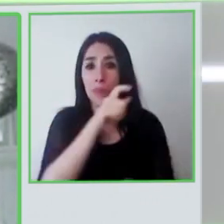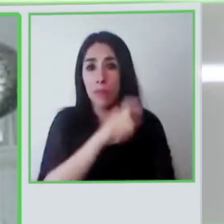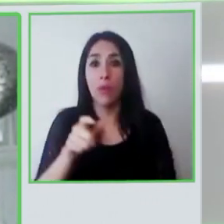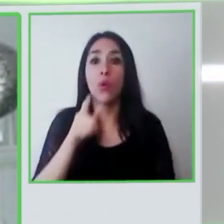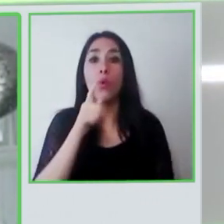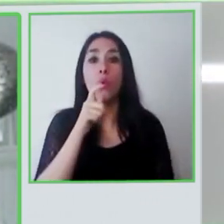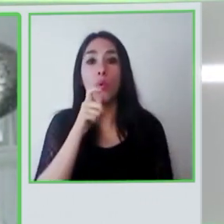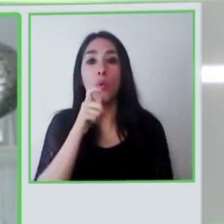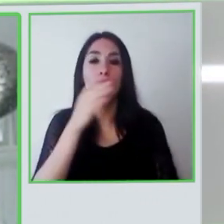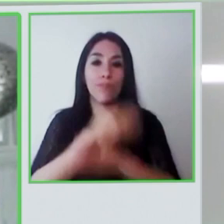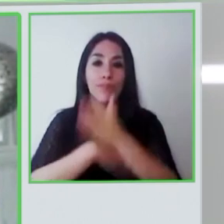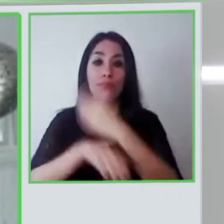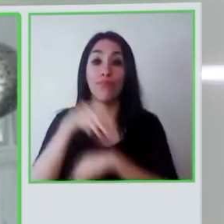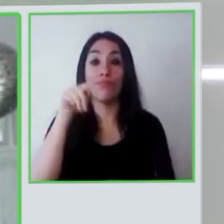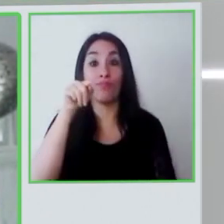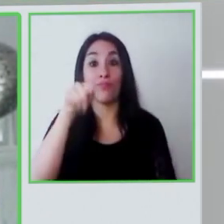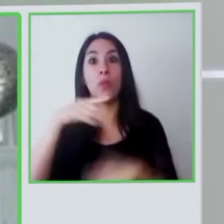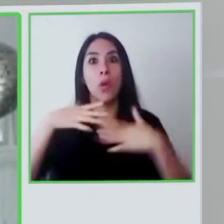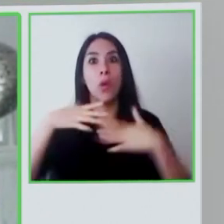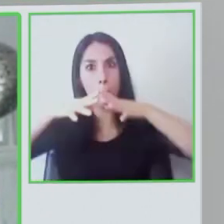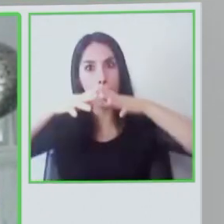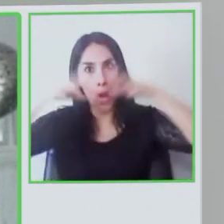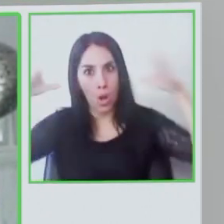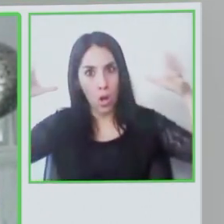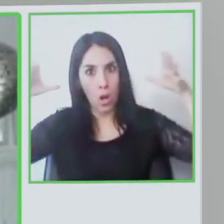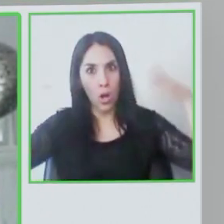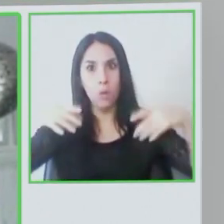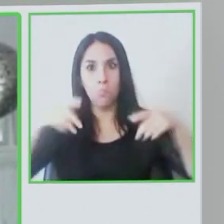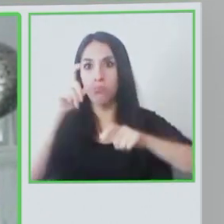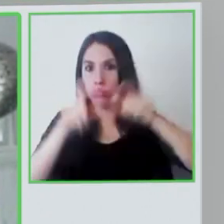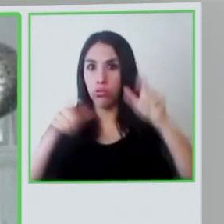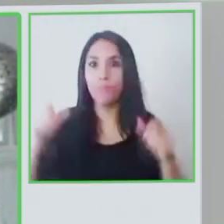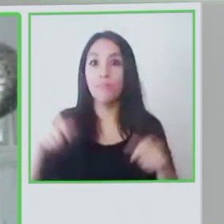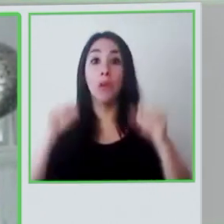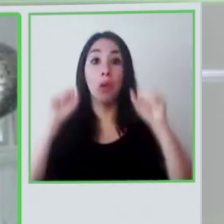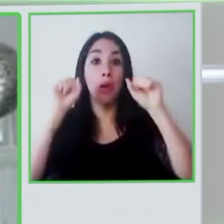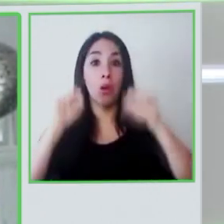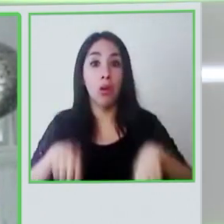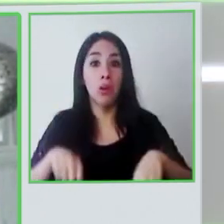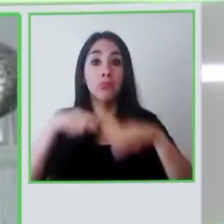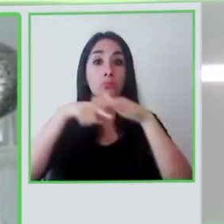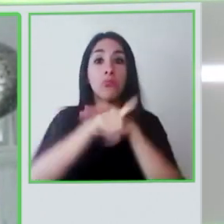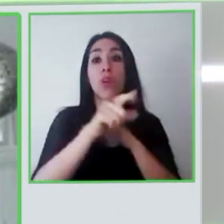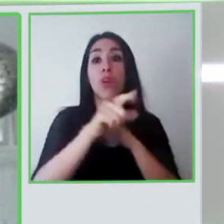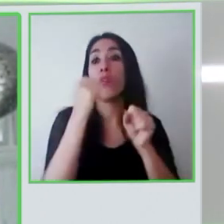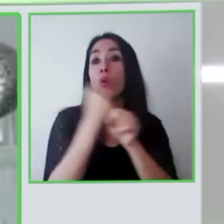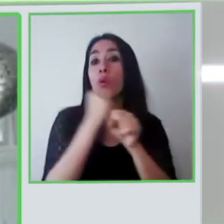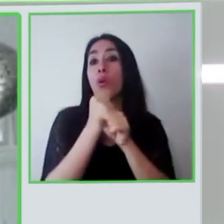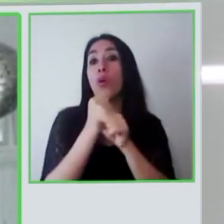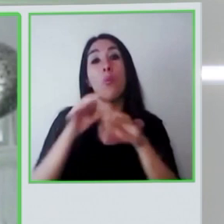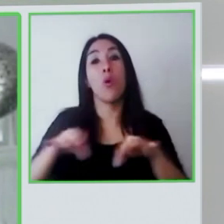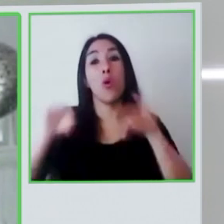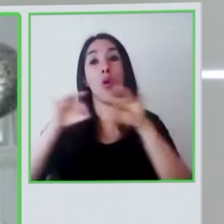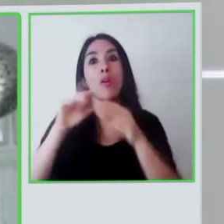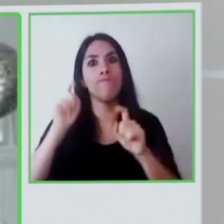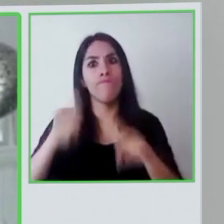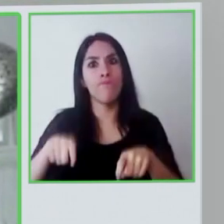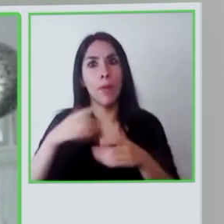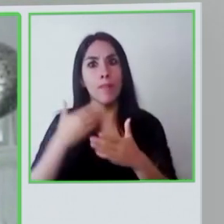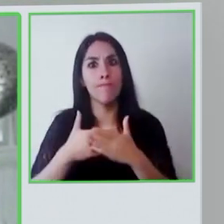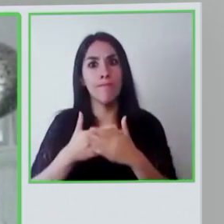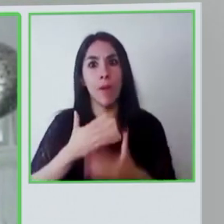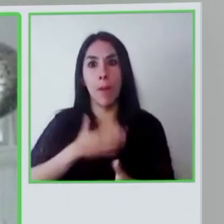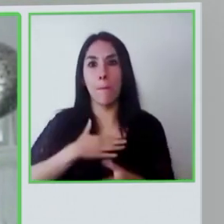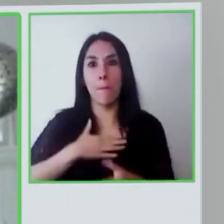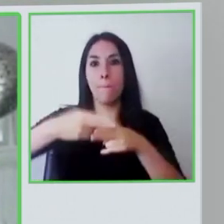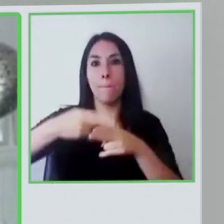disability. That's a huge amount of talent that we can get benefit from. I'm Kate